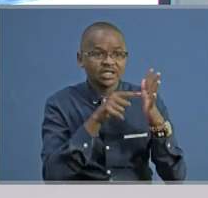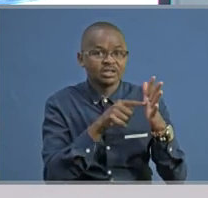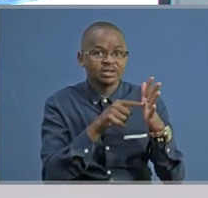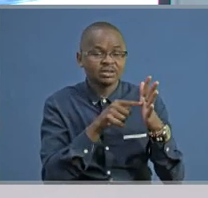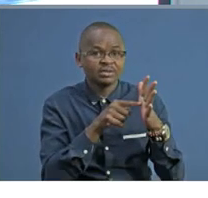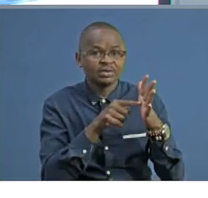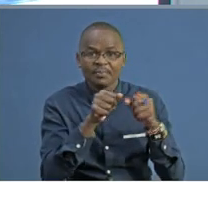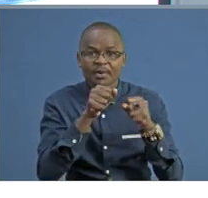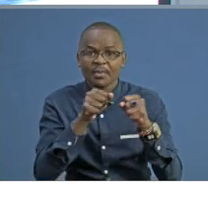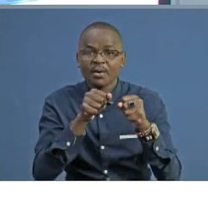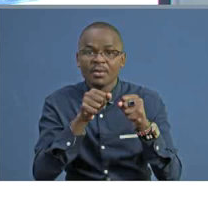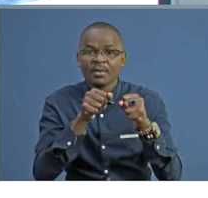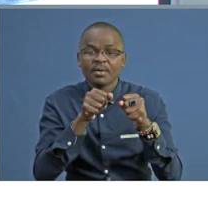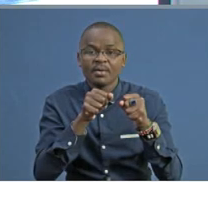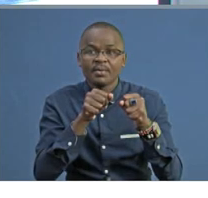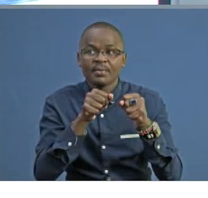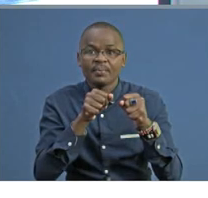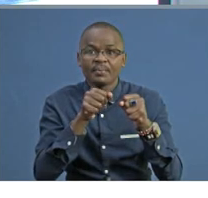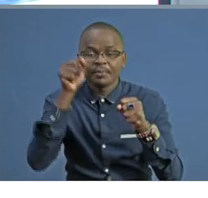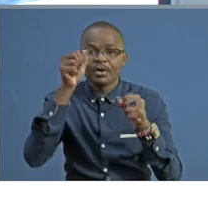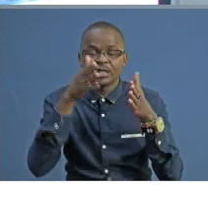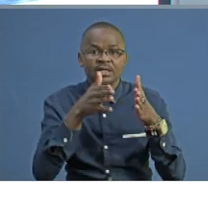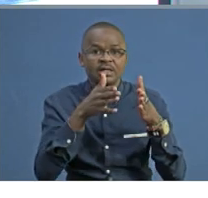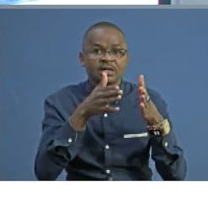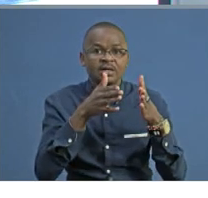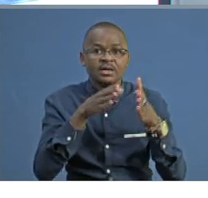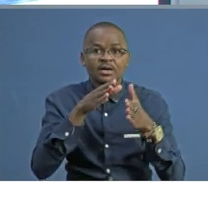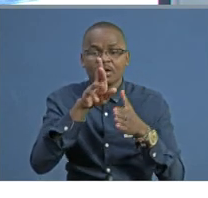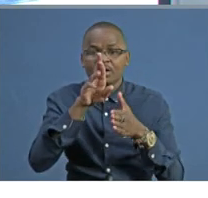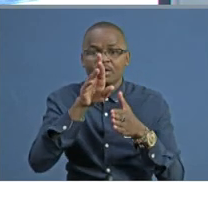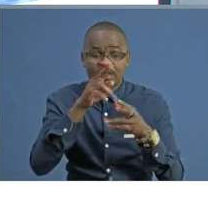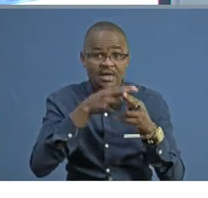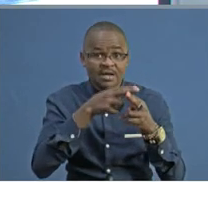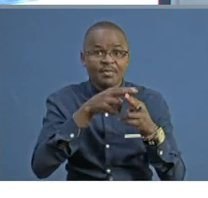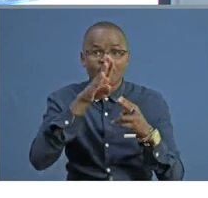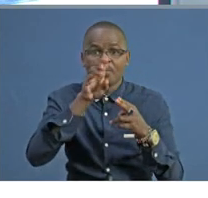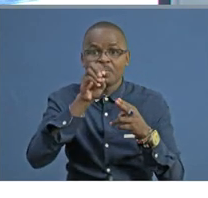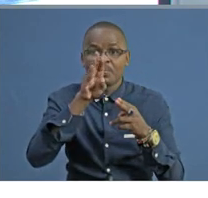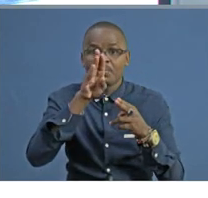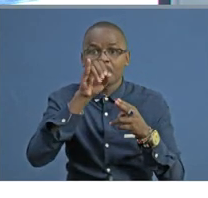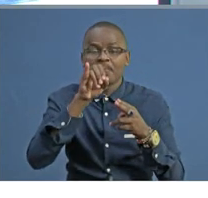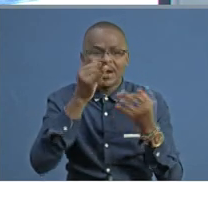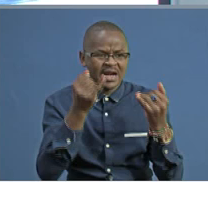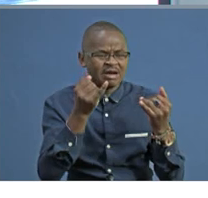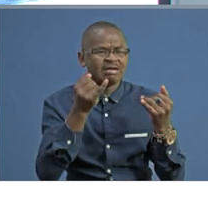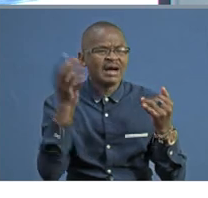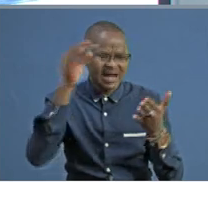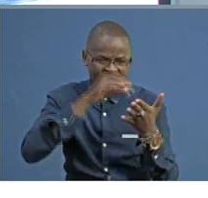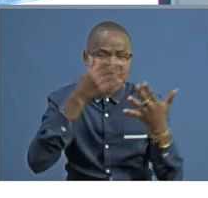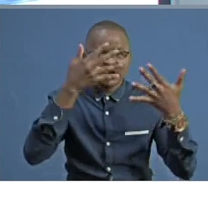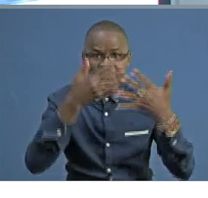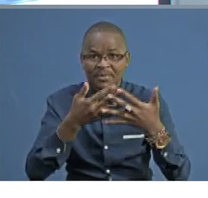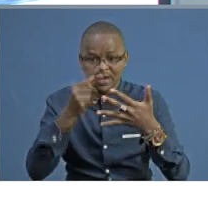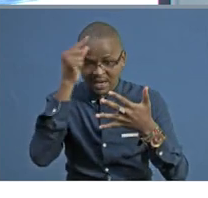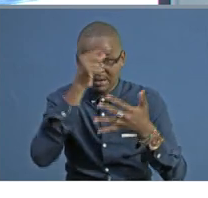that embattled pop musician turned politician Robert Kyagulanyi, also known as Bobi Wine, is now being held hostage in